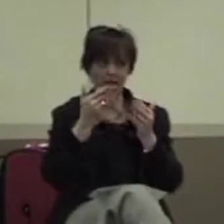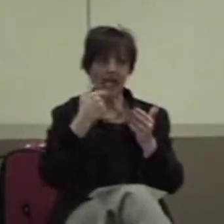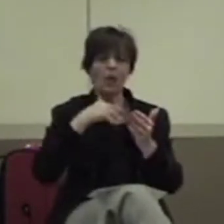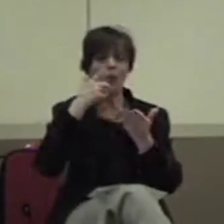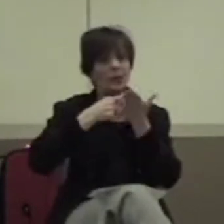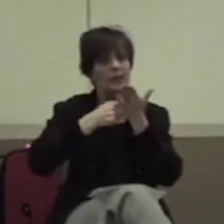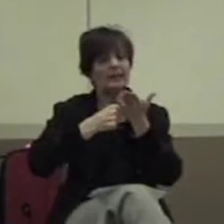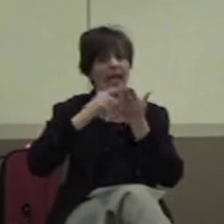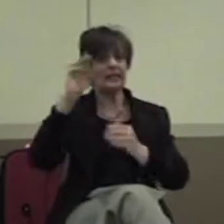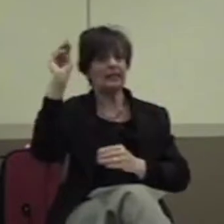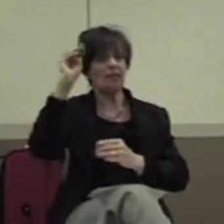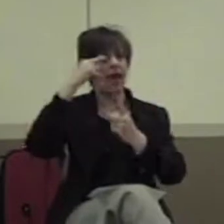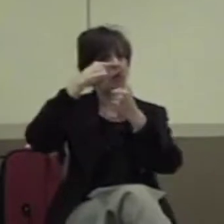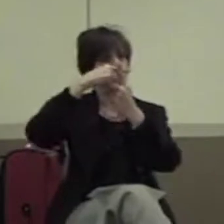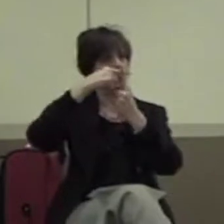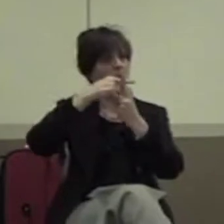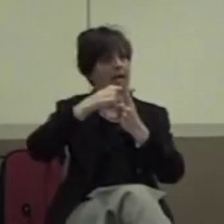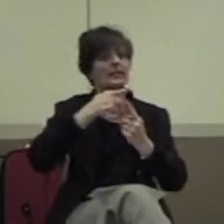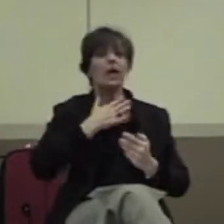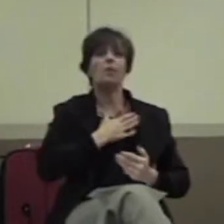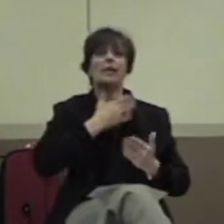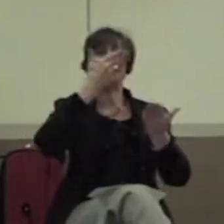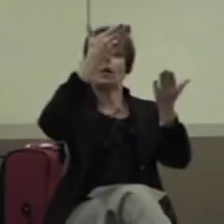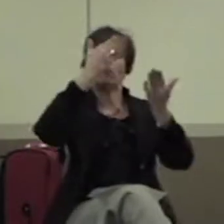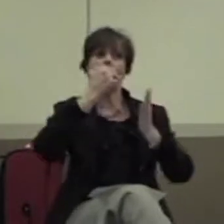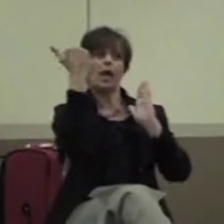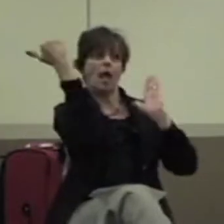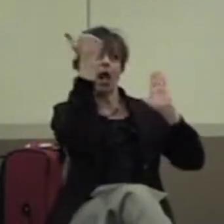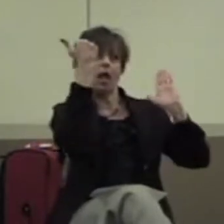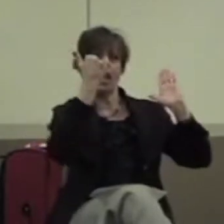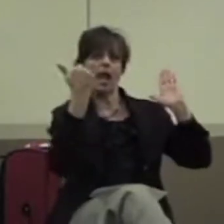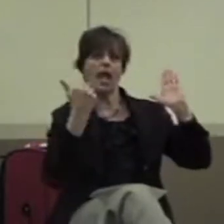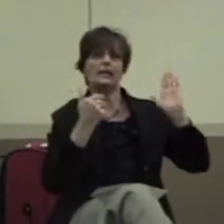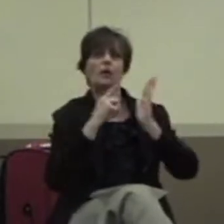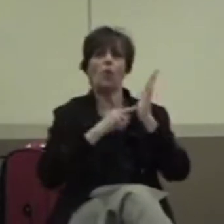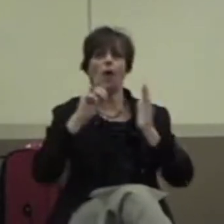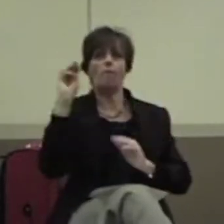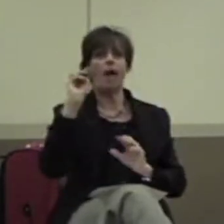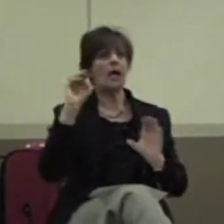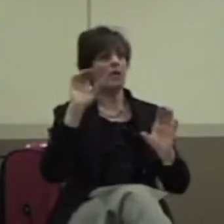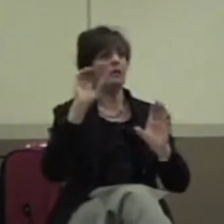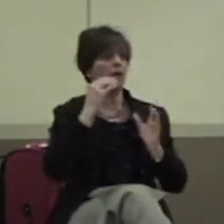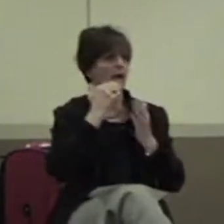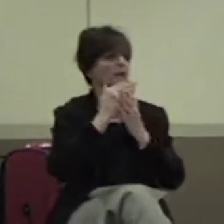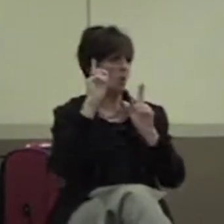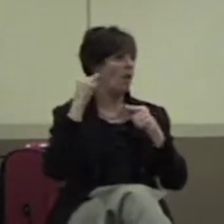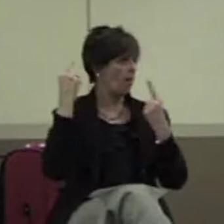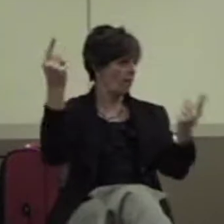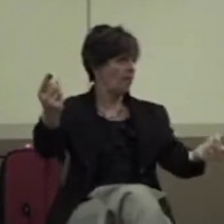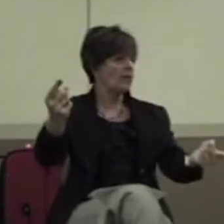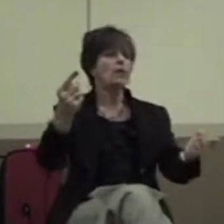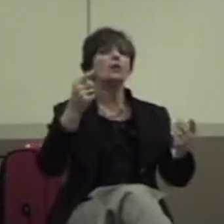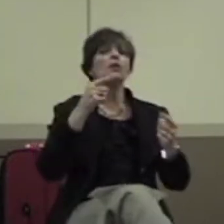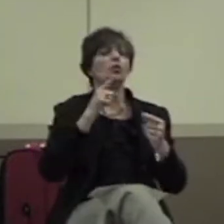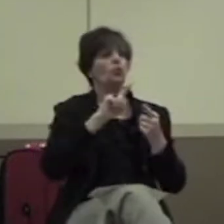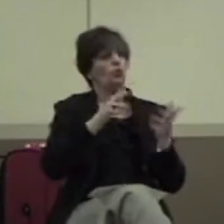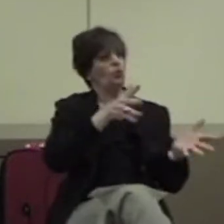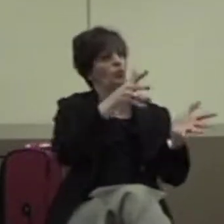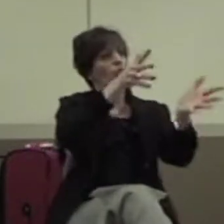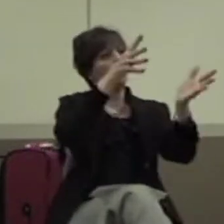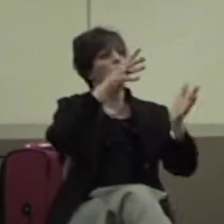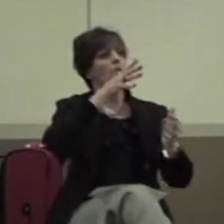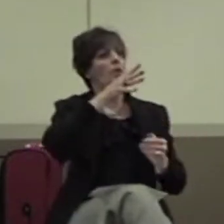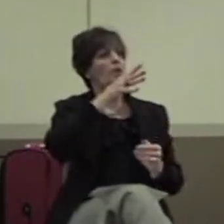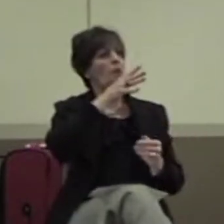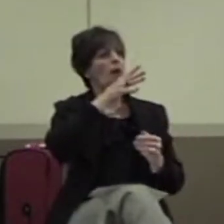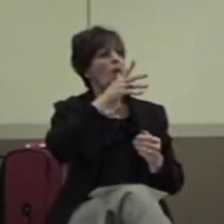talk about are Michael's strengths. So please bring a list of things that you know that Michael does well and has done well over the years, just to get the